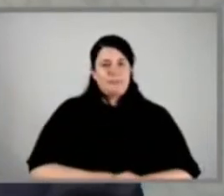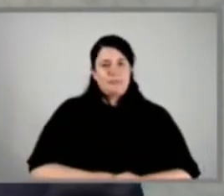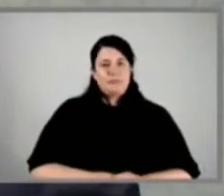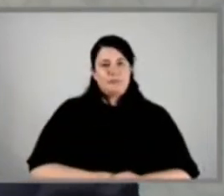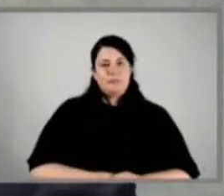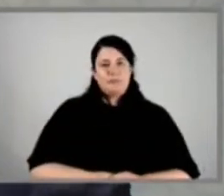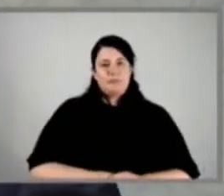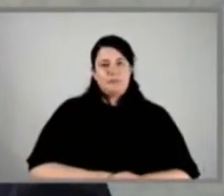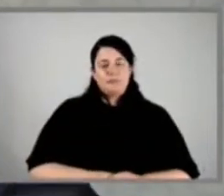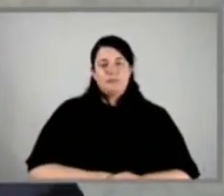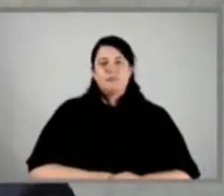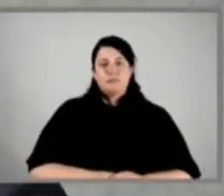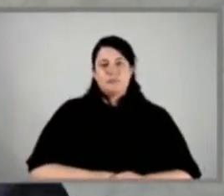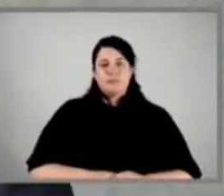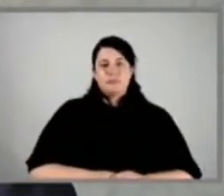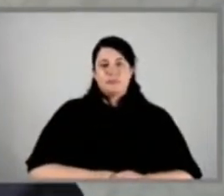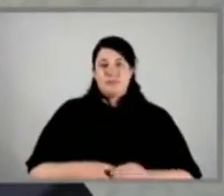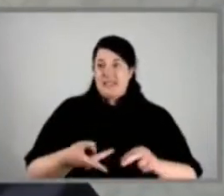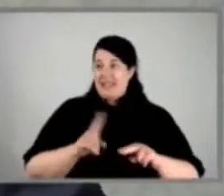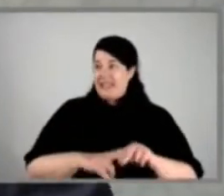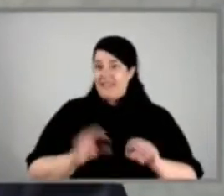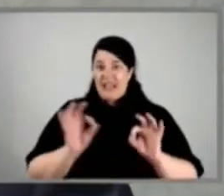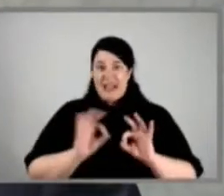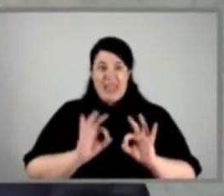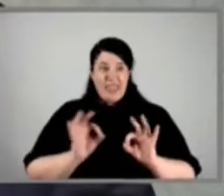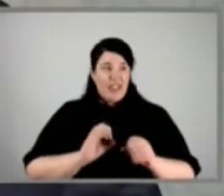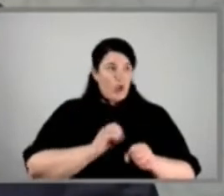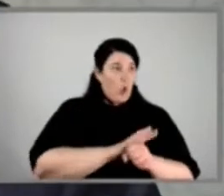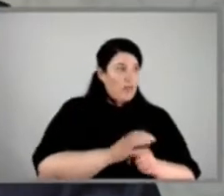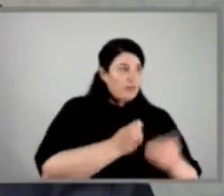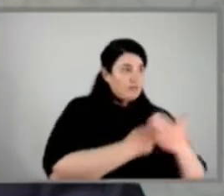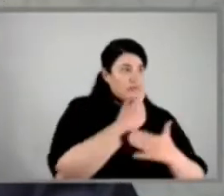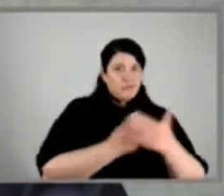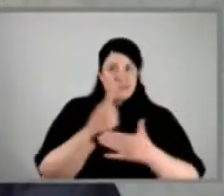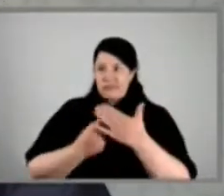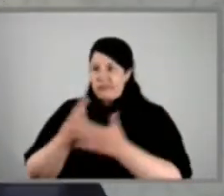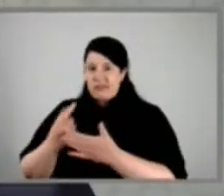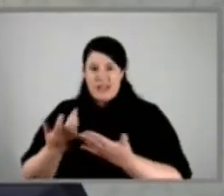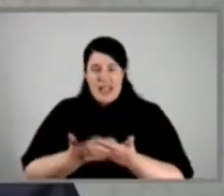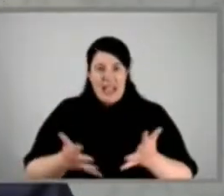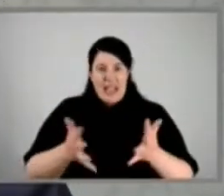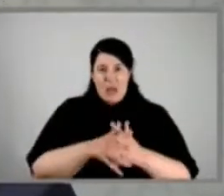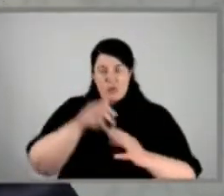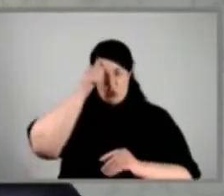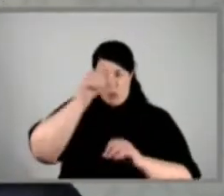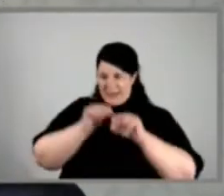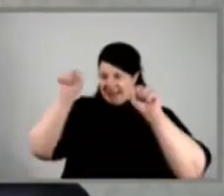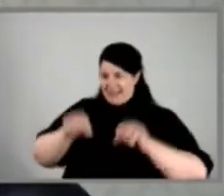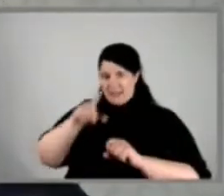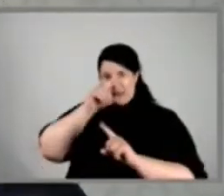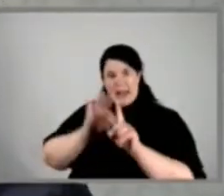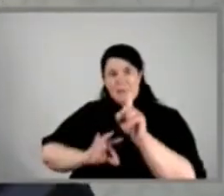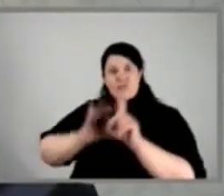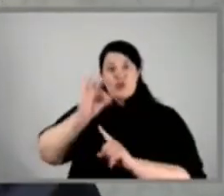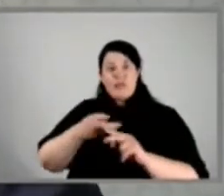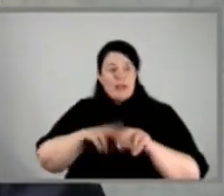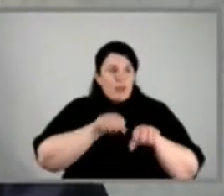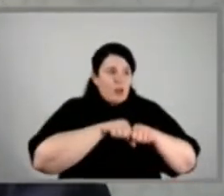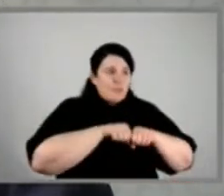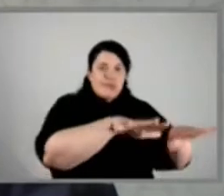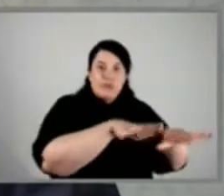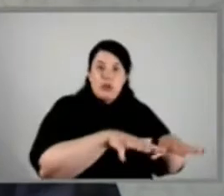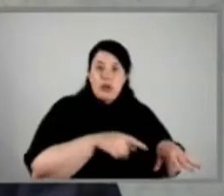cases in the field, how do you know that the systems in place are capable of performing if and when there is a problem in